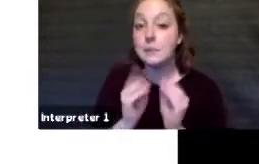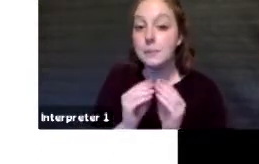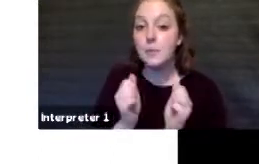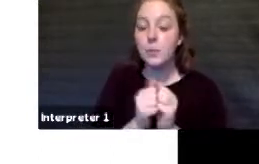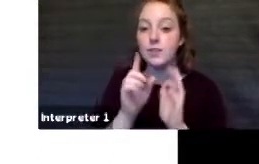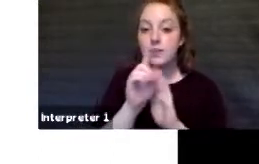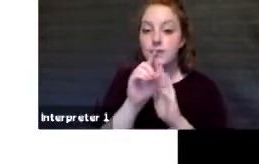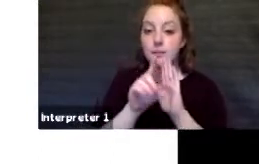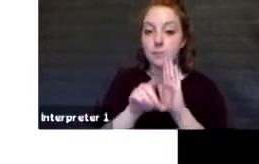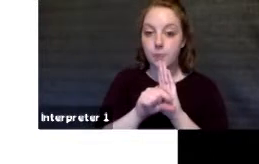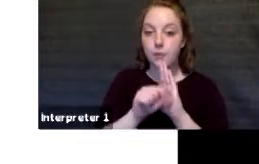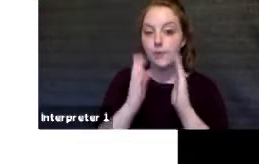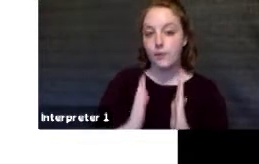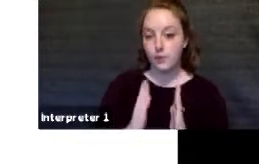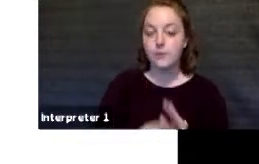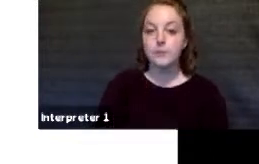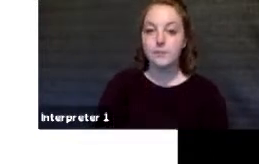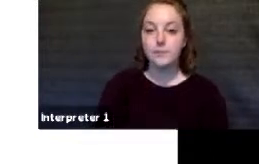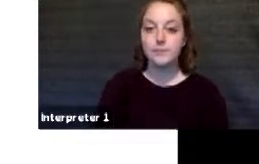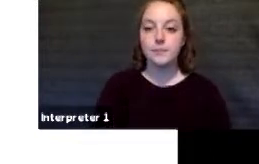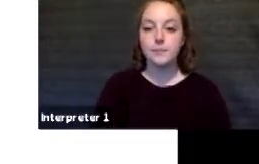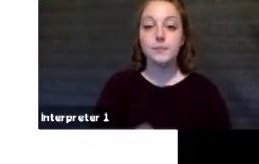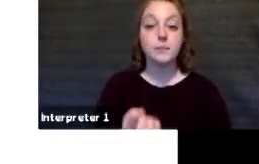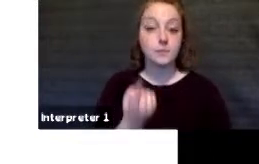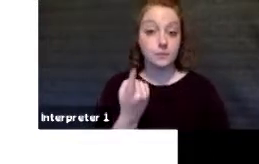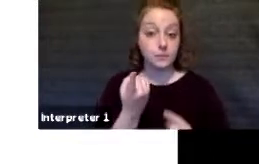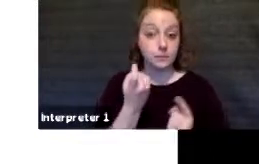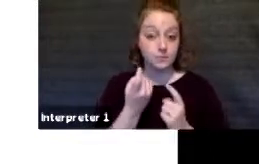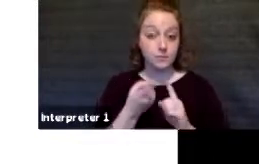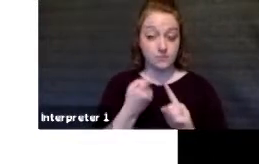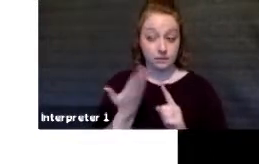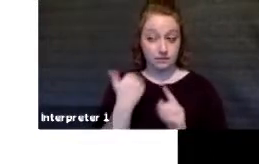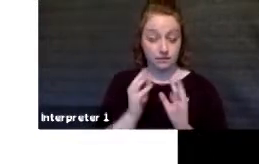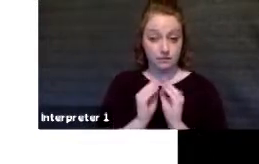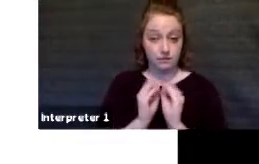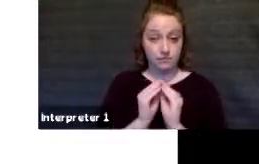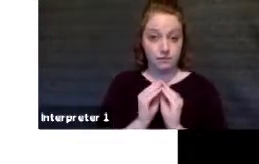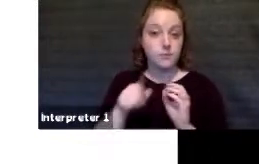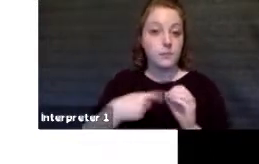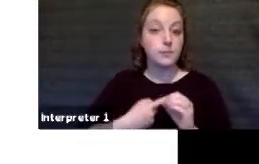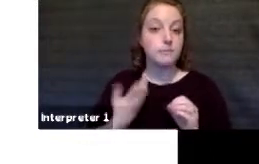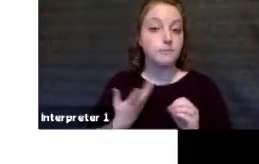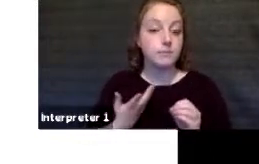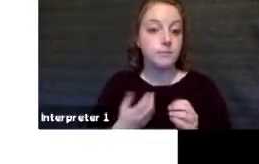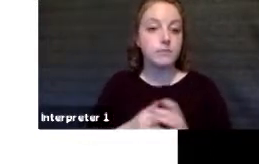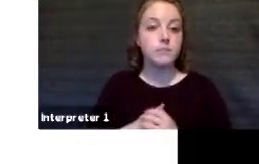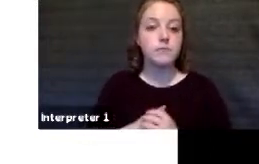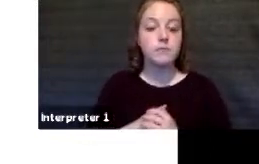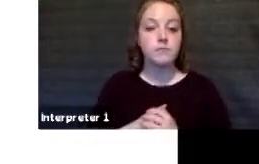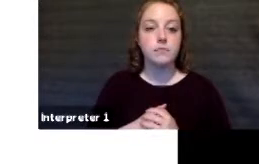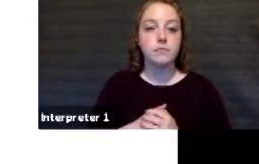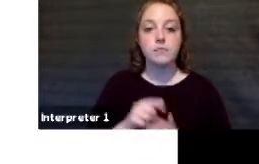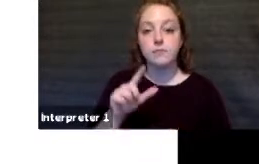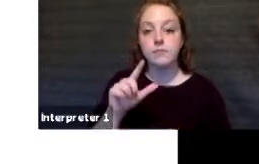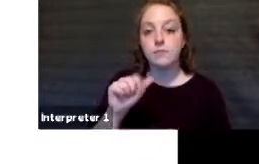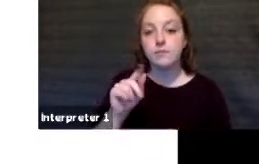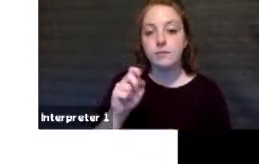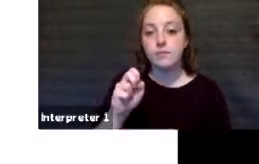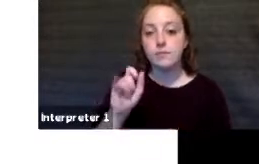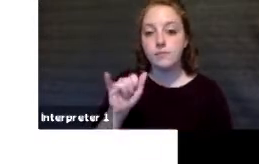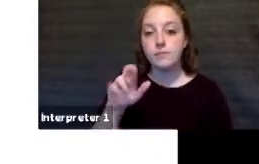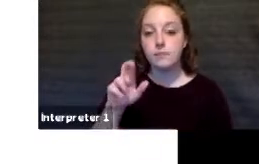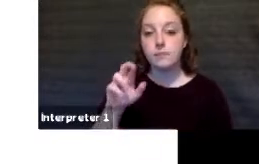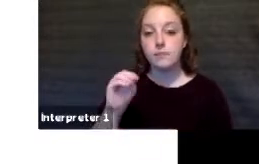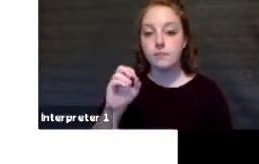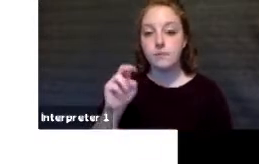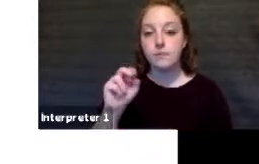But one of the questions that we had coming out of the last meeting from the committee was about the makeup of Lake Erie Montessori School. And you can see we have